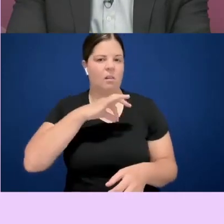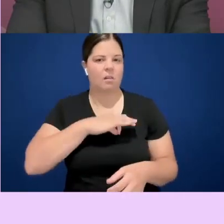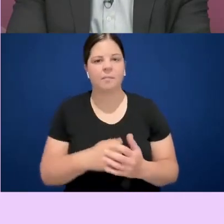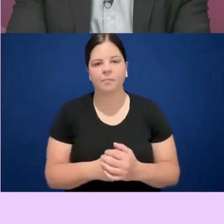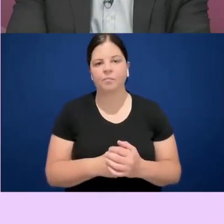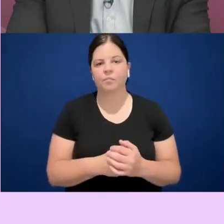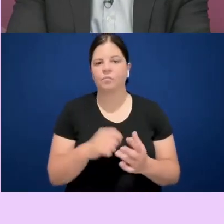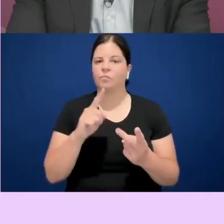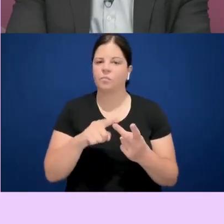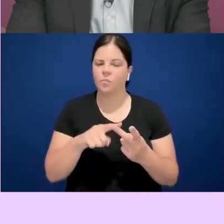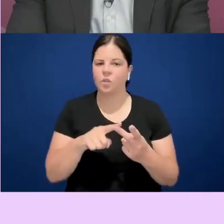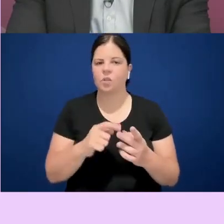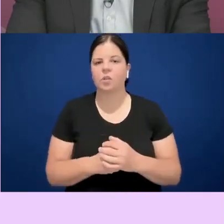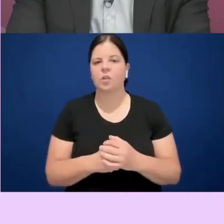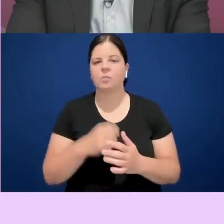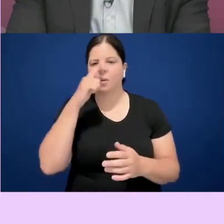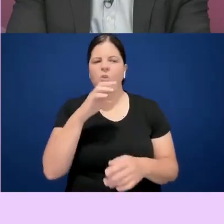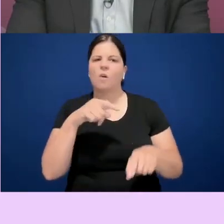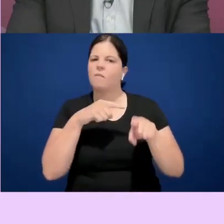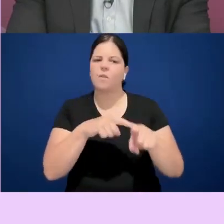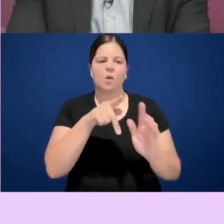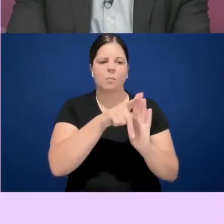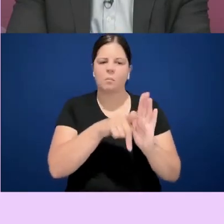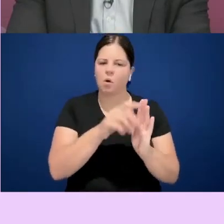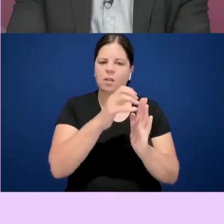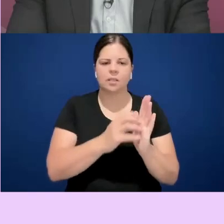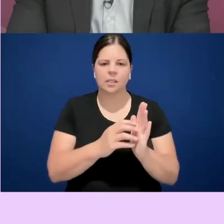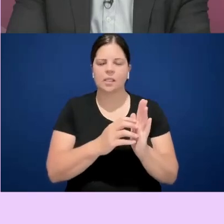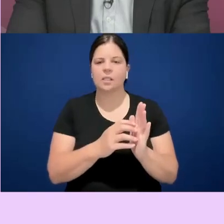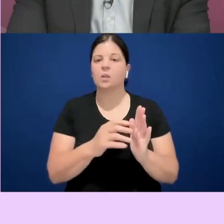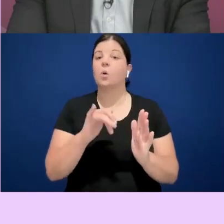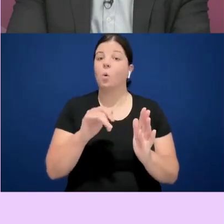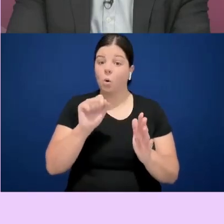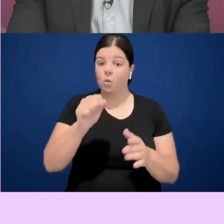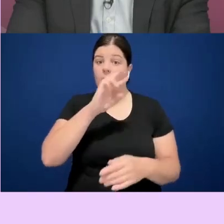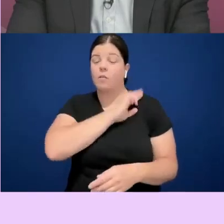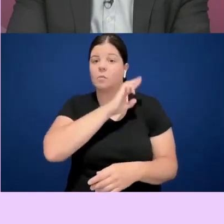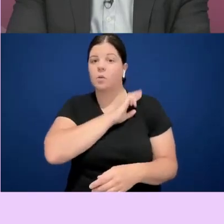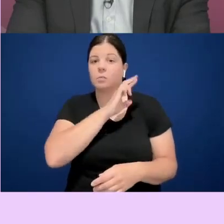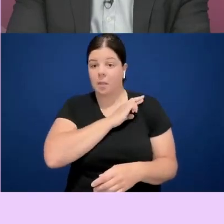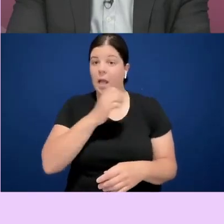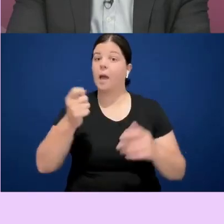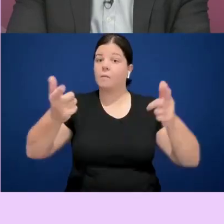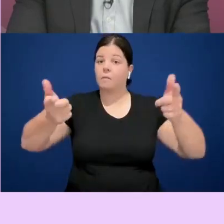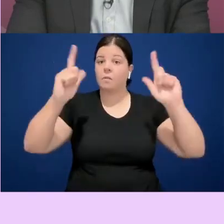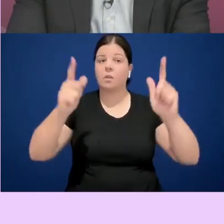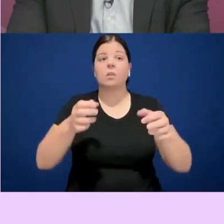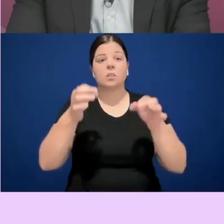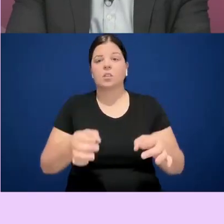to policies or processes or fail to properly exercise their function, particularly in relation to delegated powers of decision